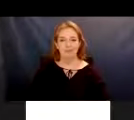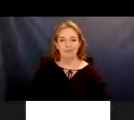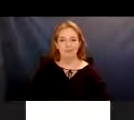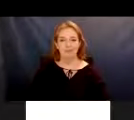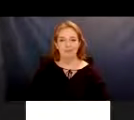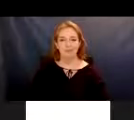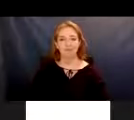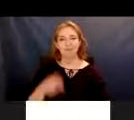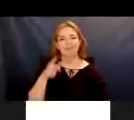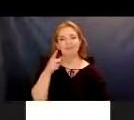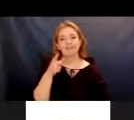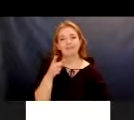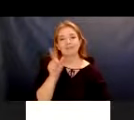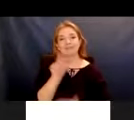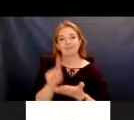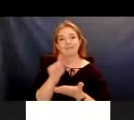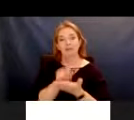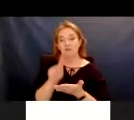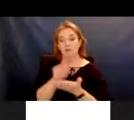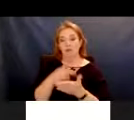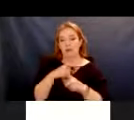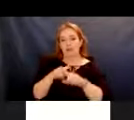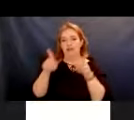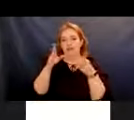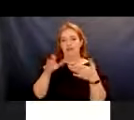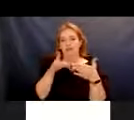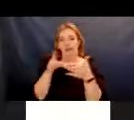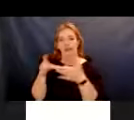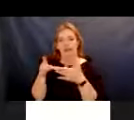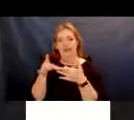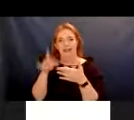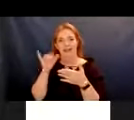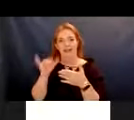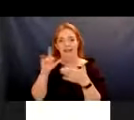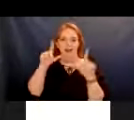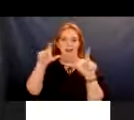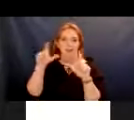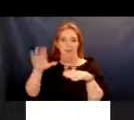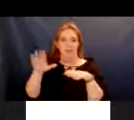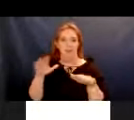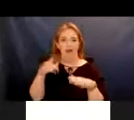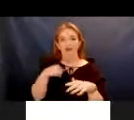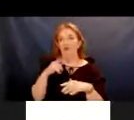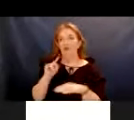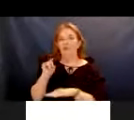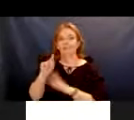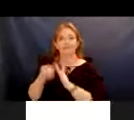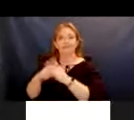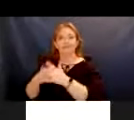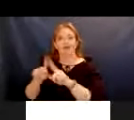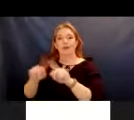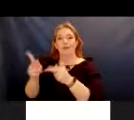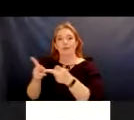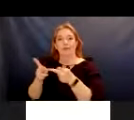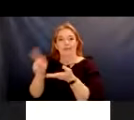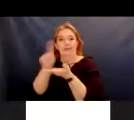different leads a photo walk, so they will meet somewhere and start at a different location and go a different direction in